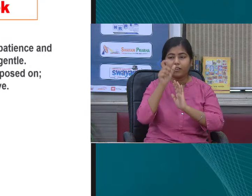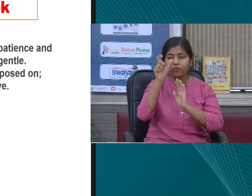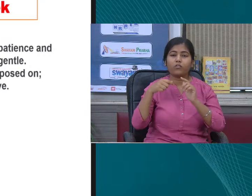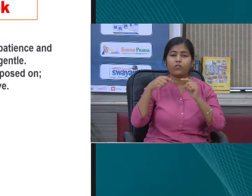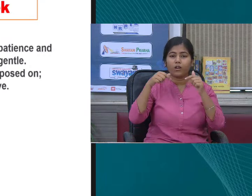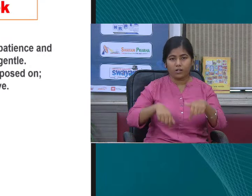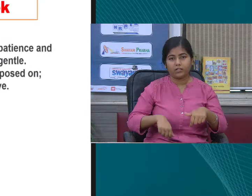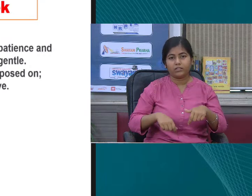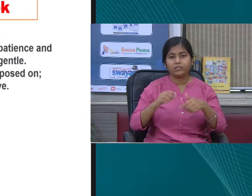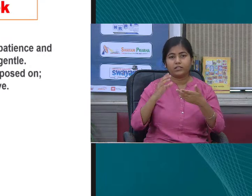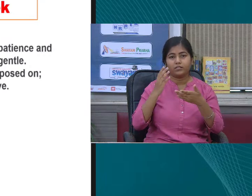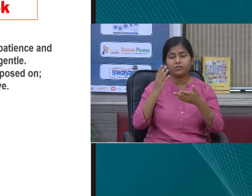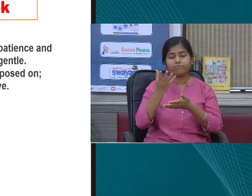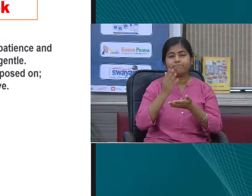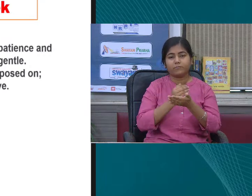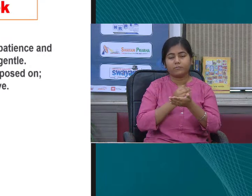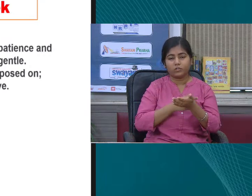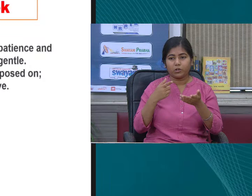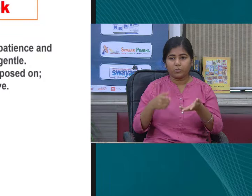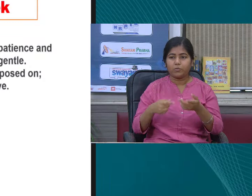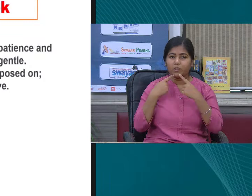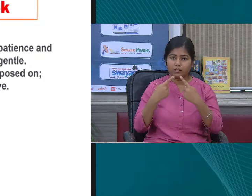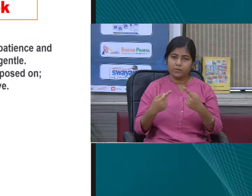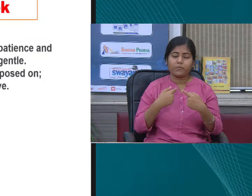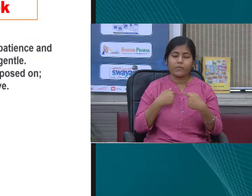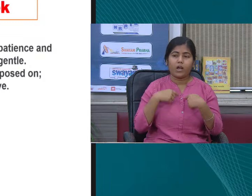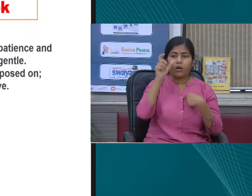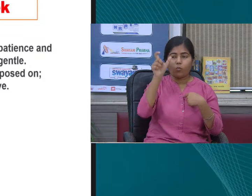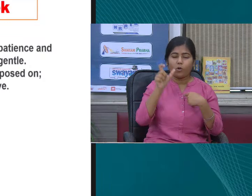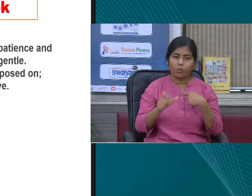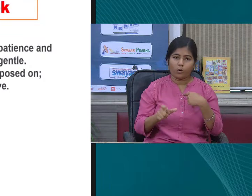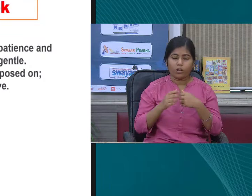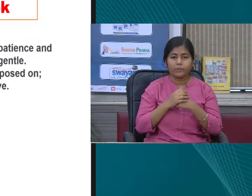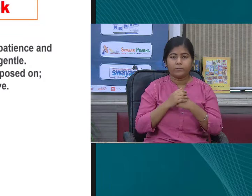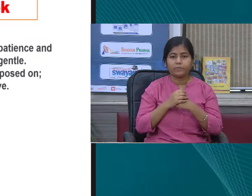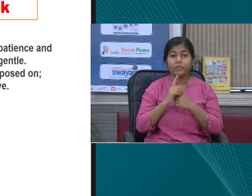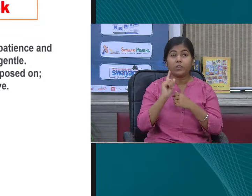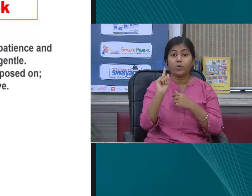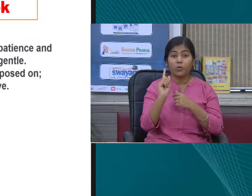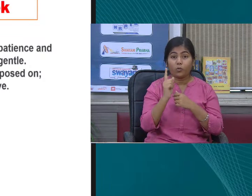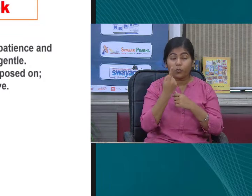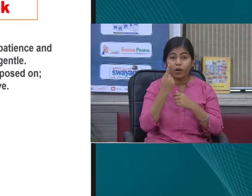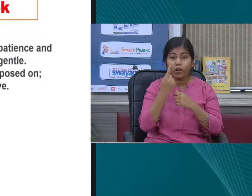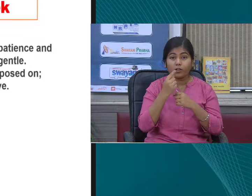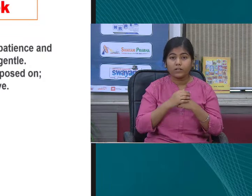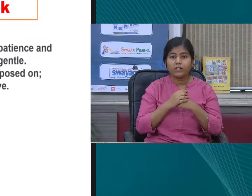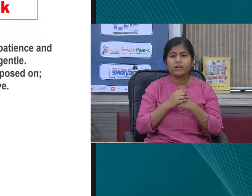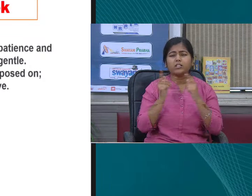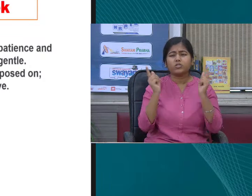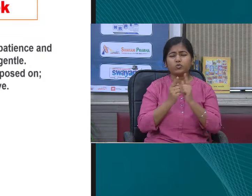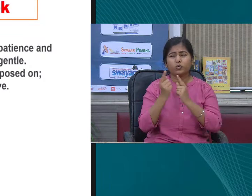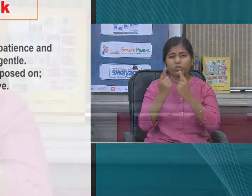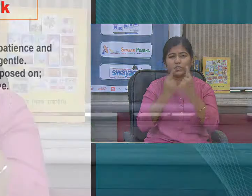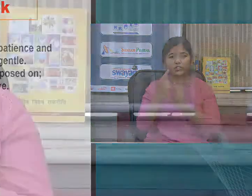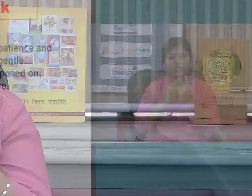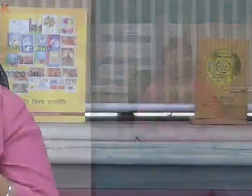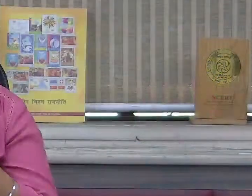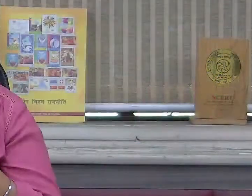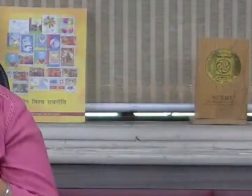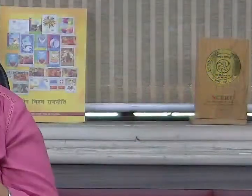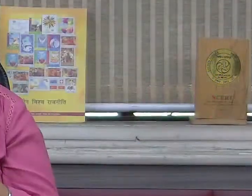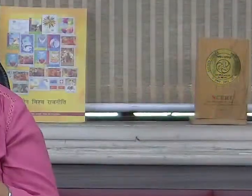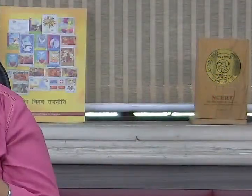today's session, and let me just say these words for our viewers. The first word is idle chat.